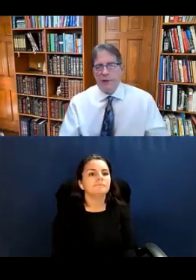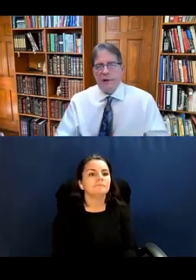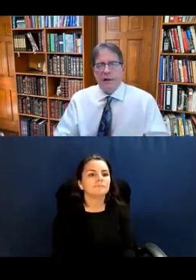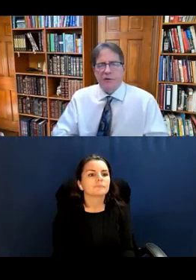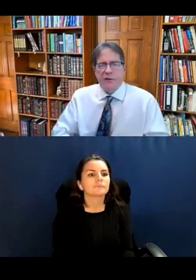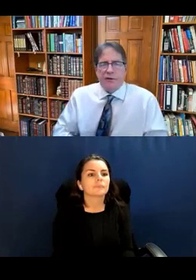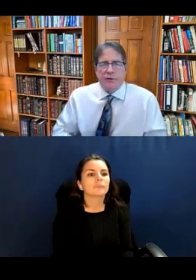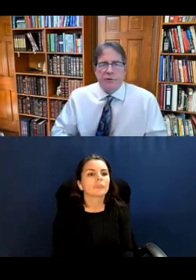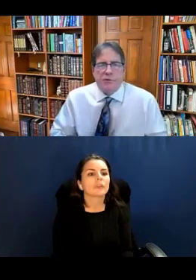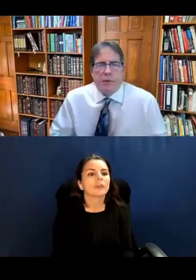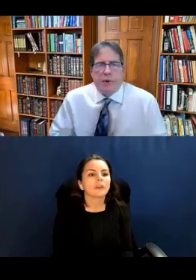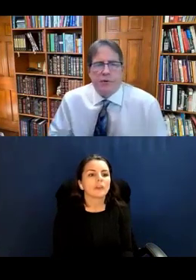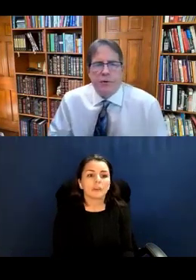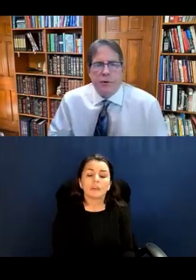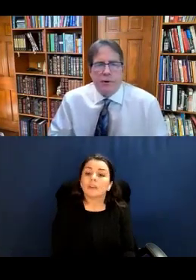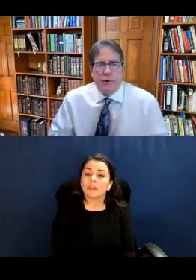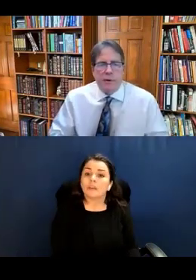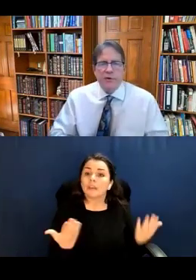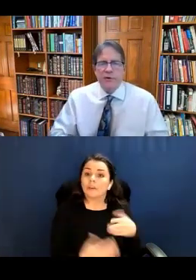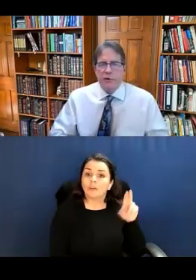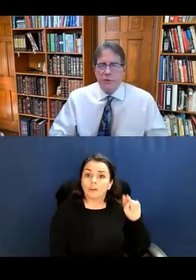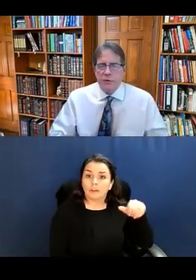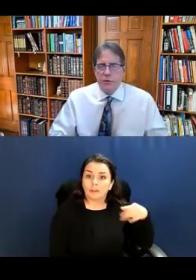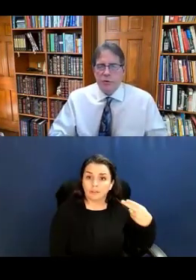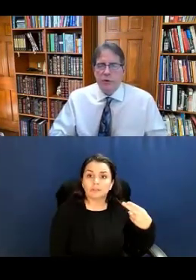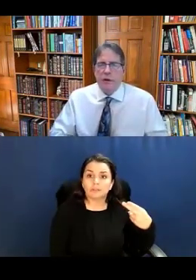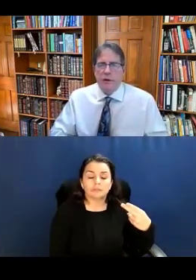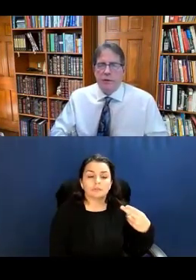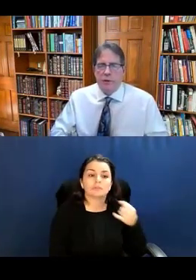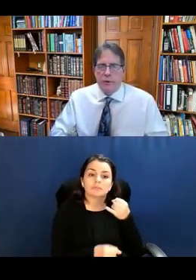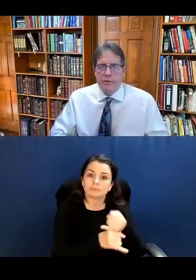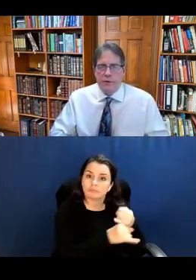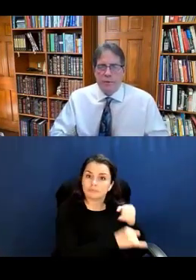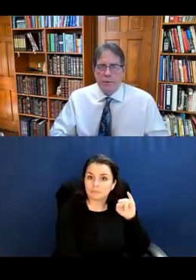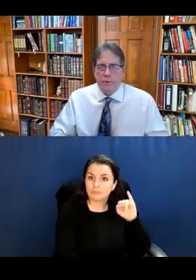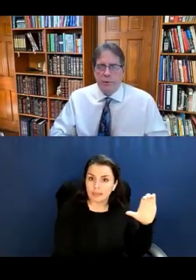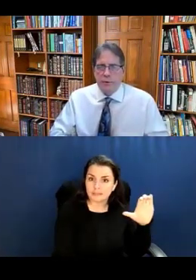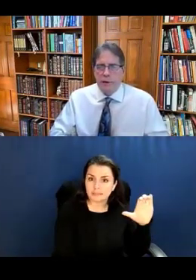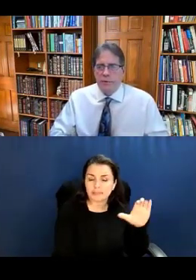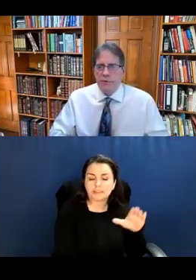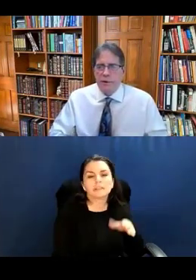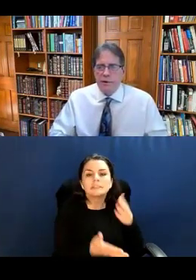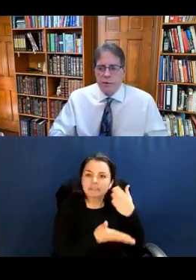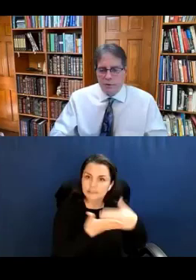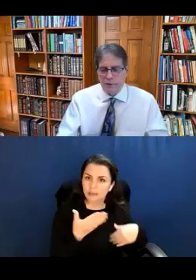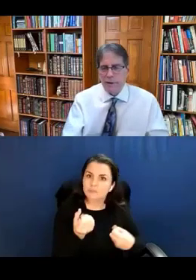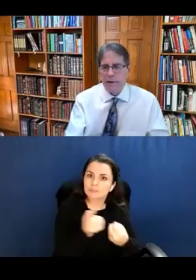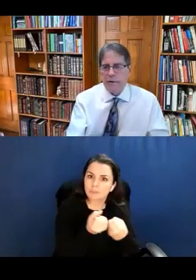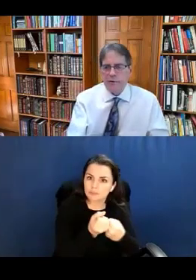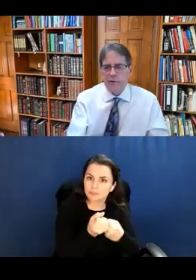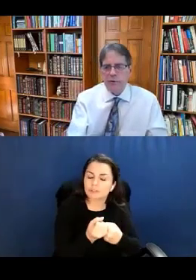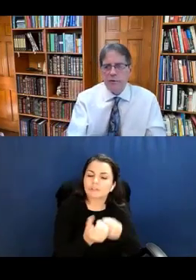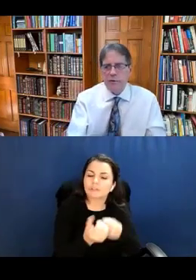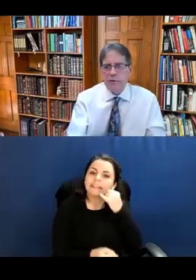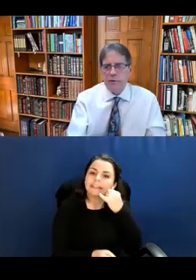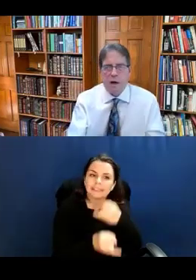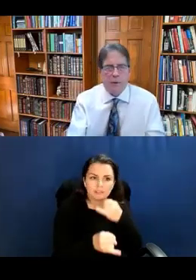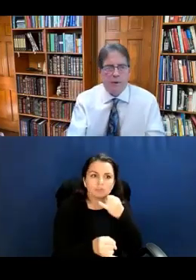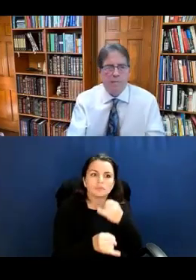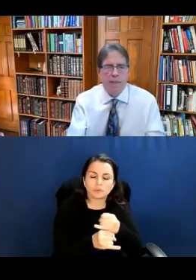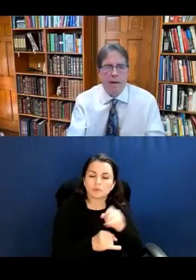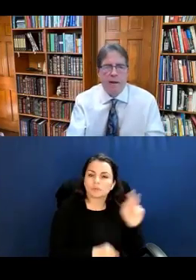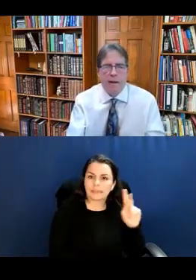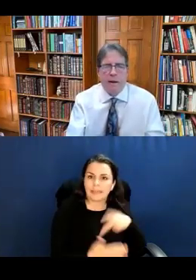Some of the NIH institutes sponsor institutional career development programs. K12 and KL2 are the